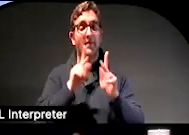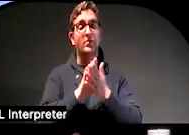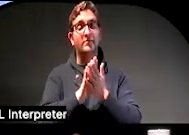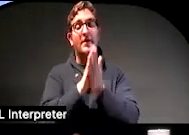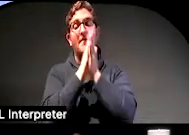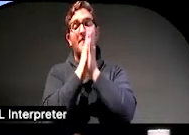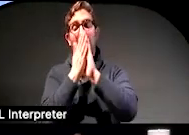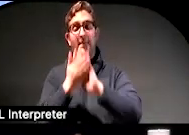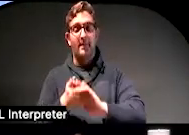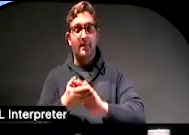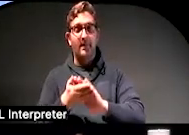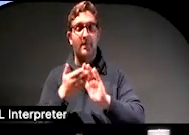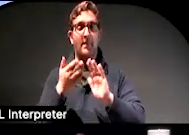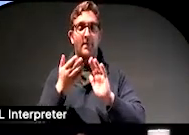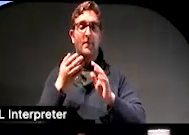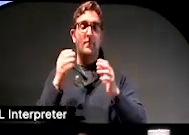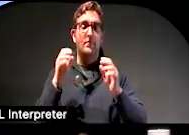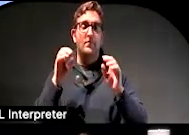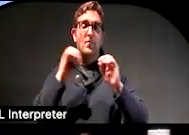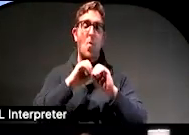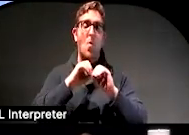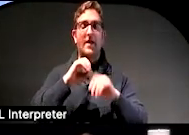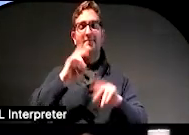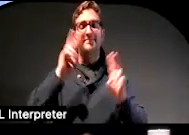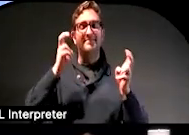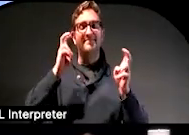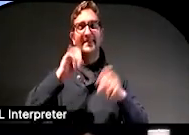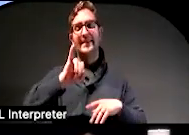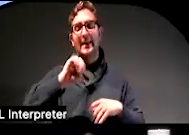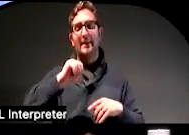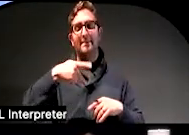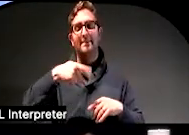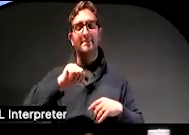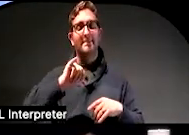more impaired as they age.